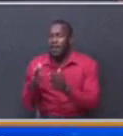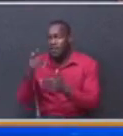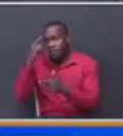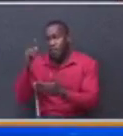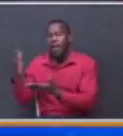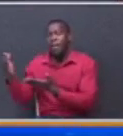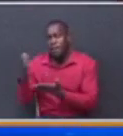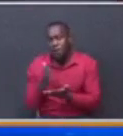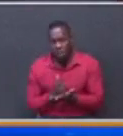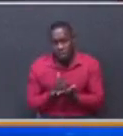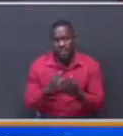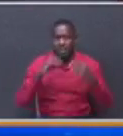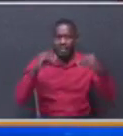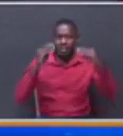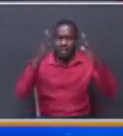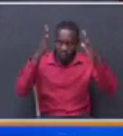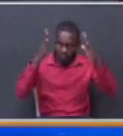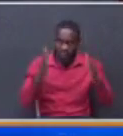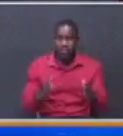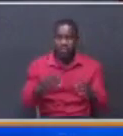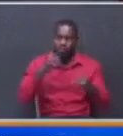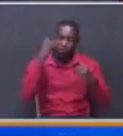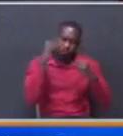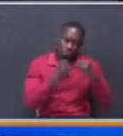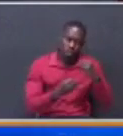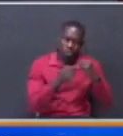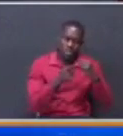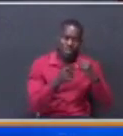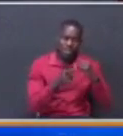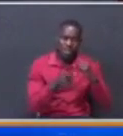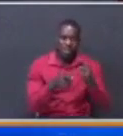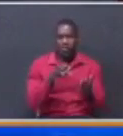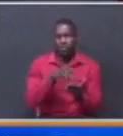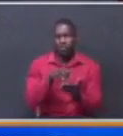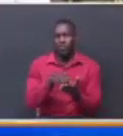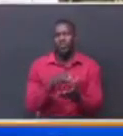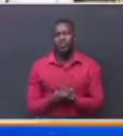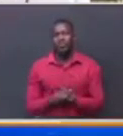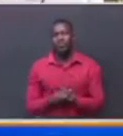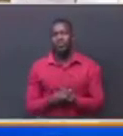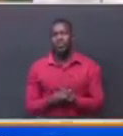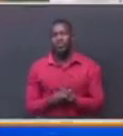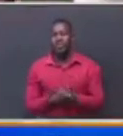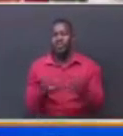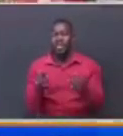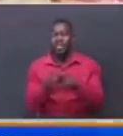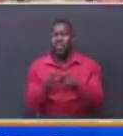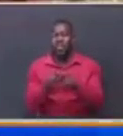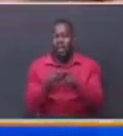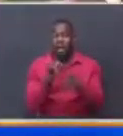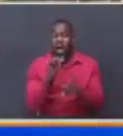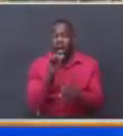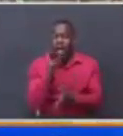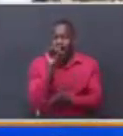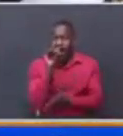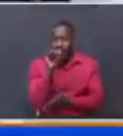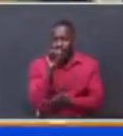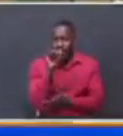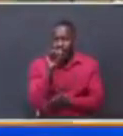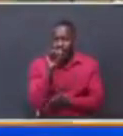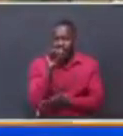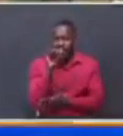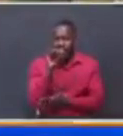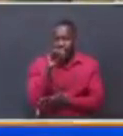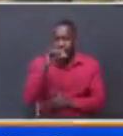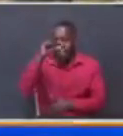teacher recruitment to end the marginalization. They have, however, called upon Examination Council and Ministry